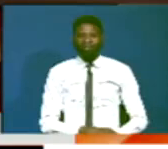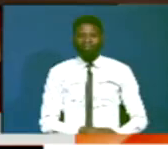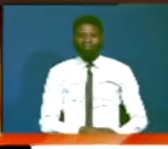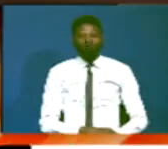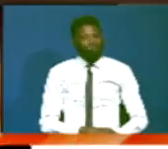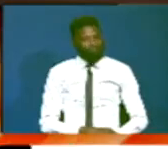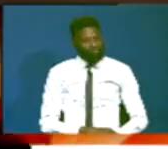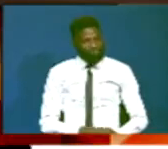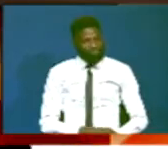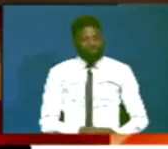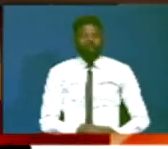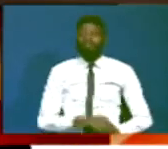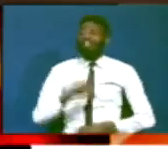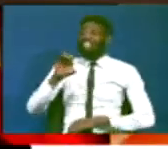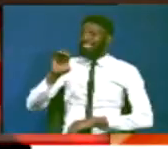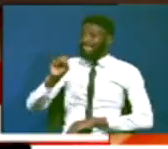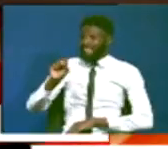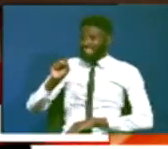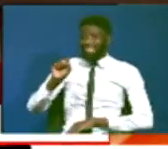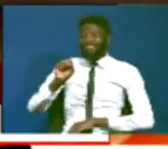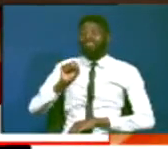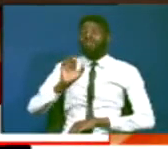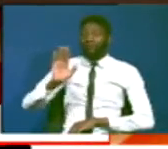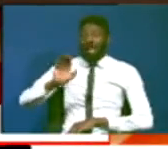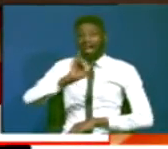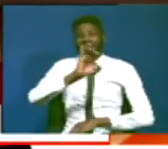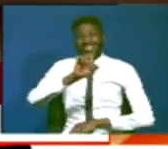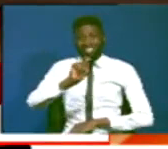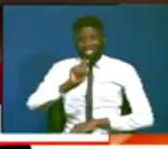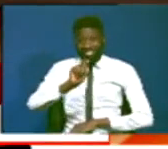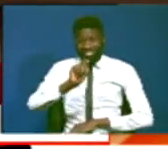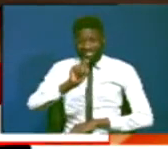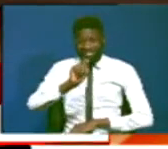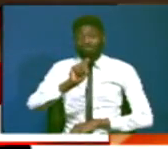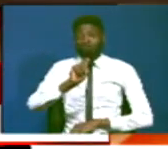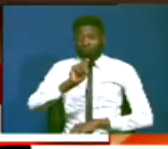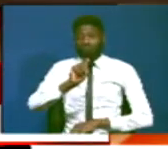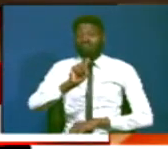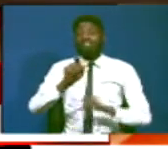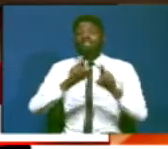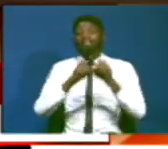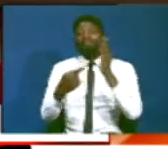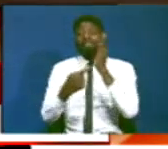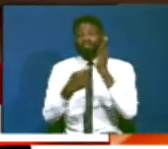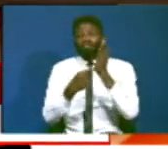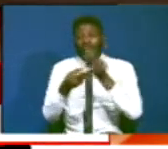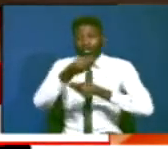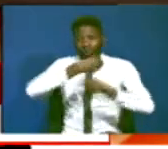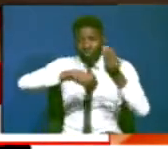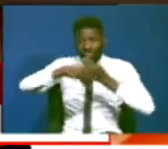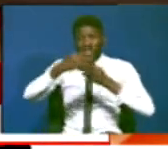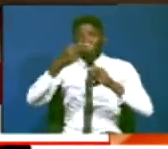Moving on, Cabinet Secretary for Information, Communication Technology and Digital Economy, Eliud Owalo, has